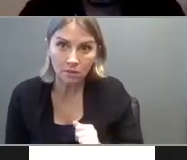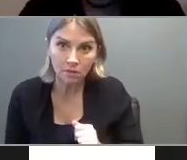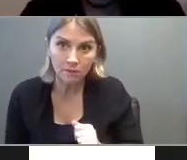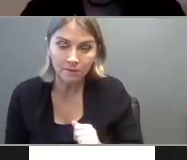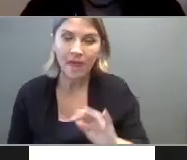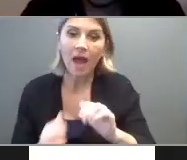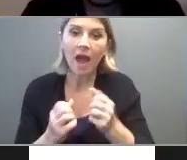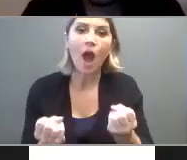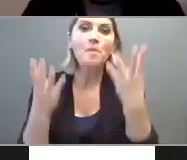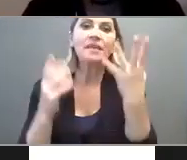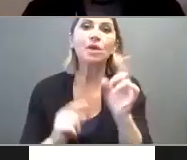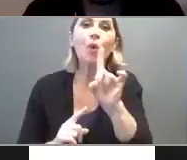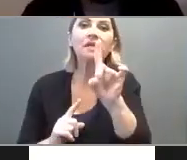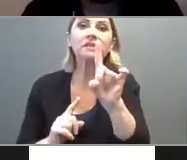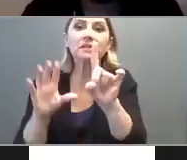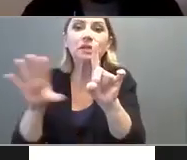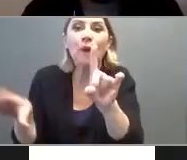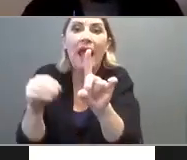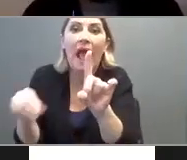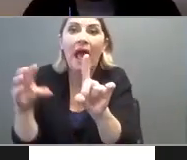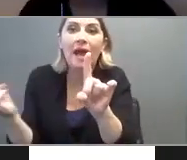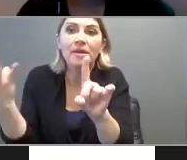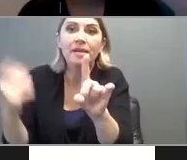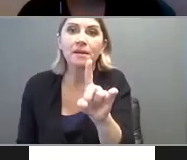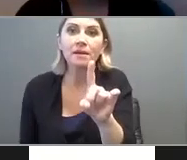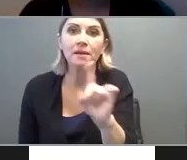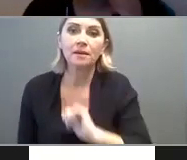How many ones would I need?